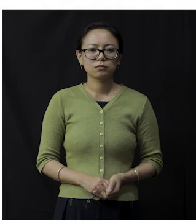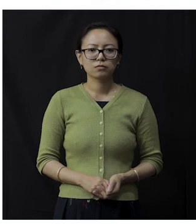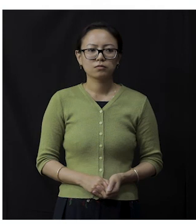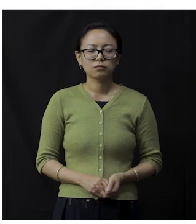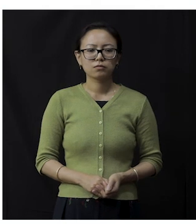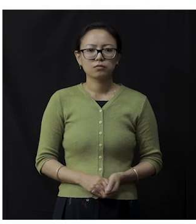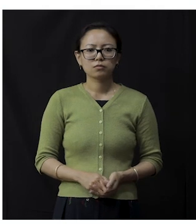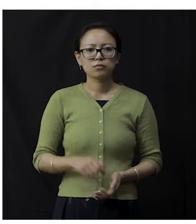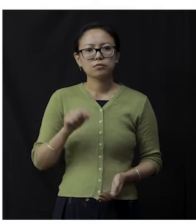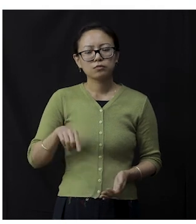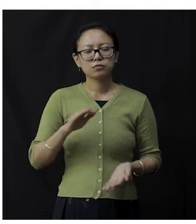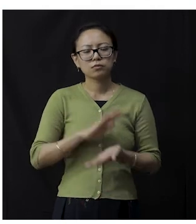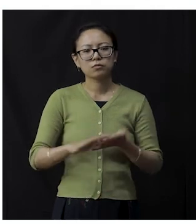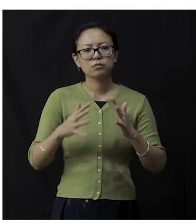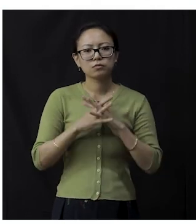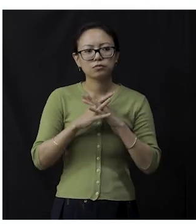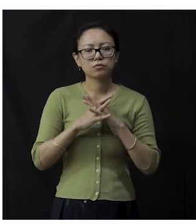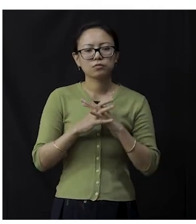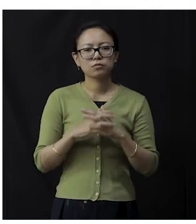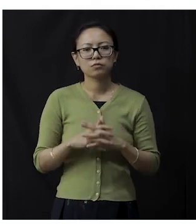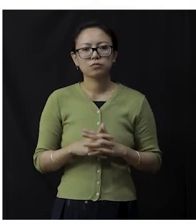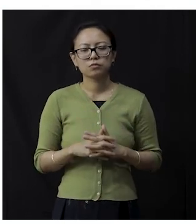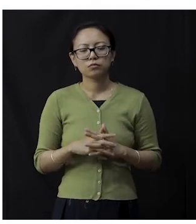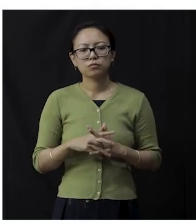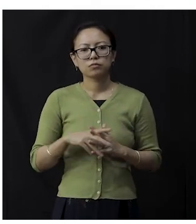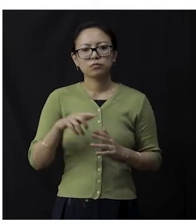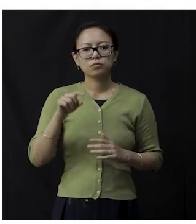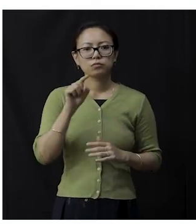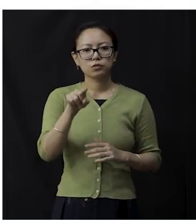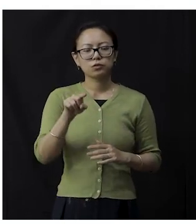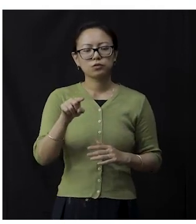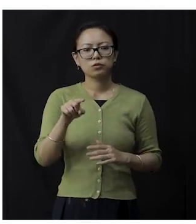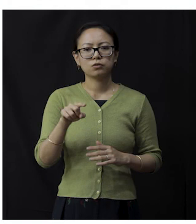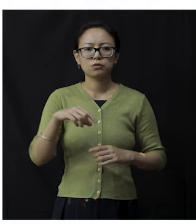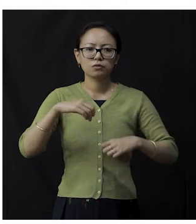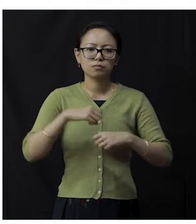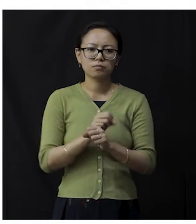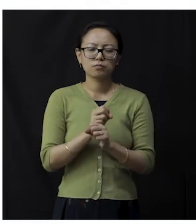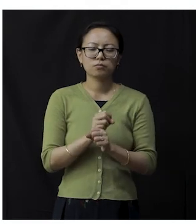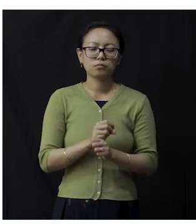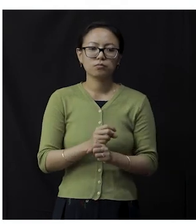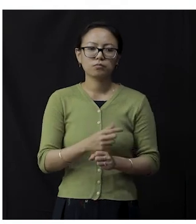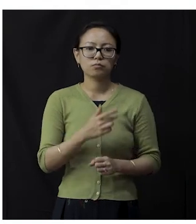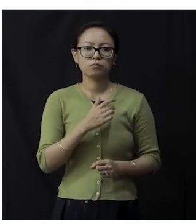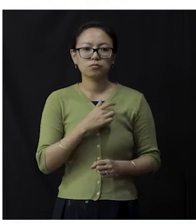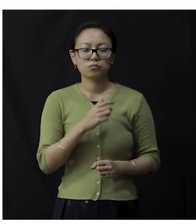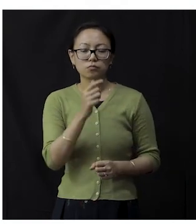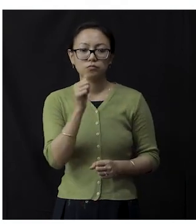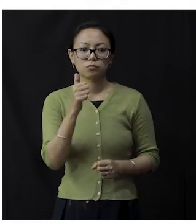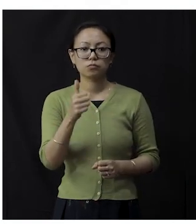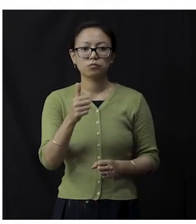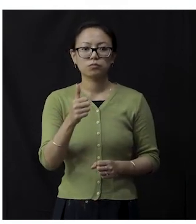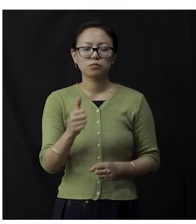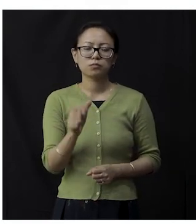So this is your homework. Now you have to make a list of good mannered words. Remember all those golden words that